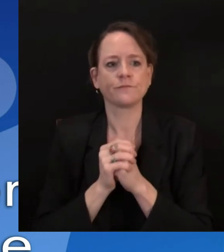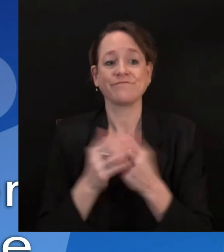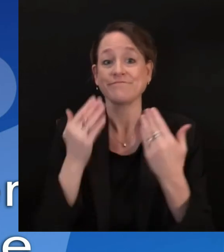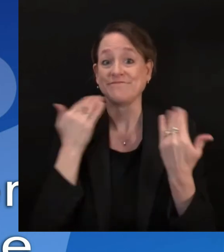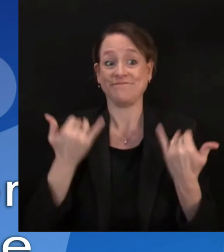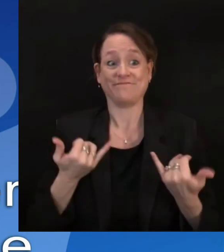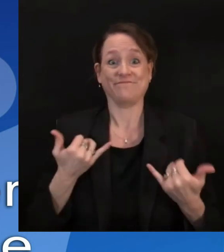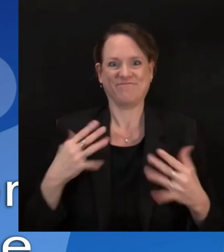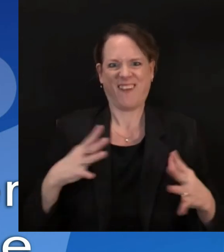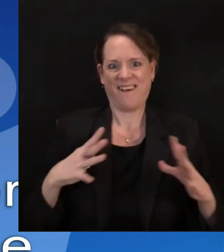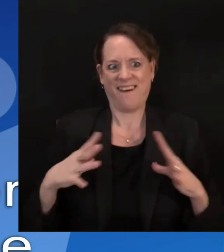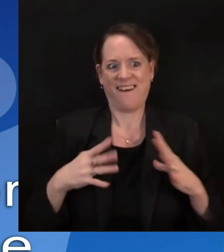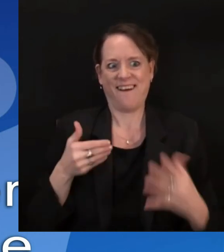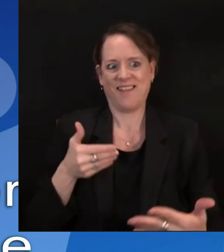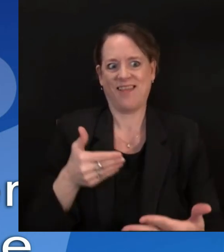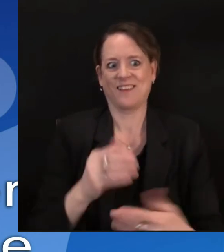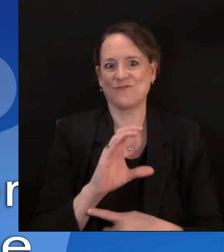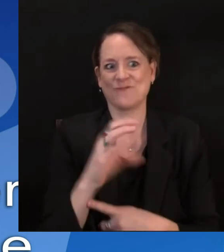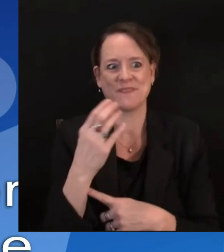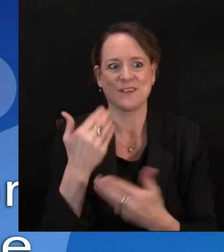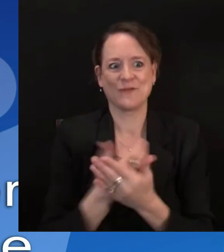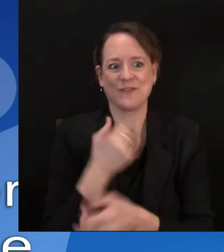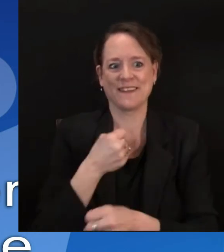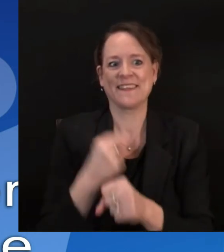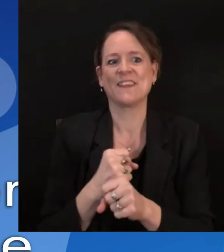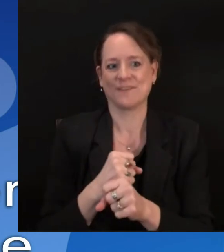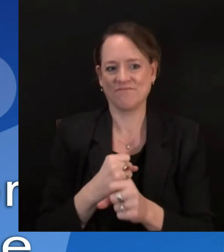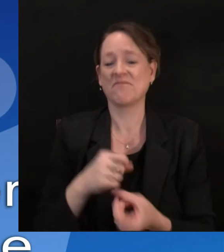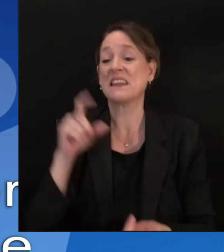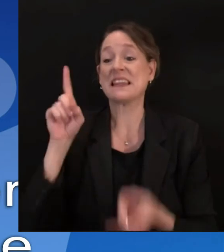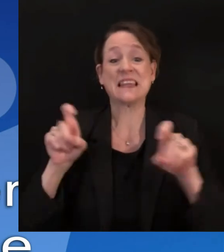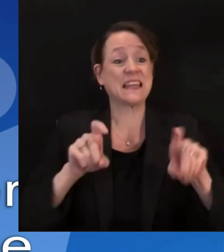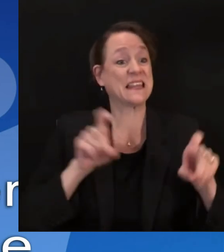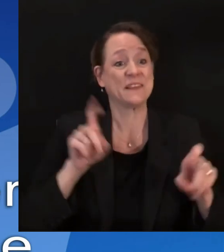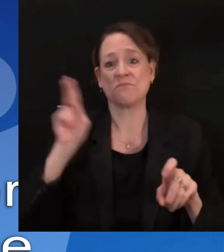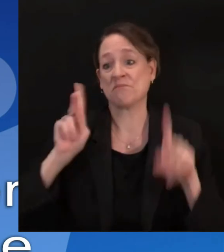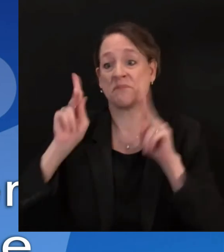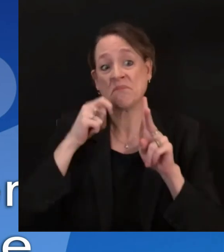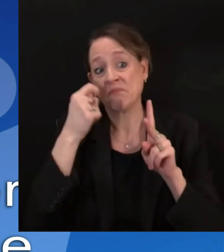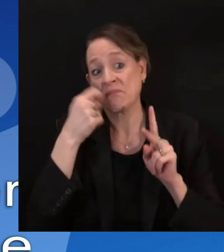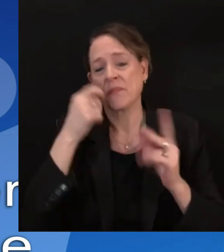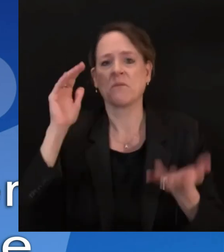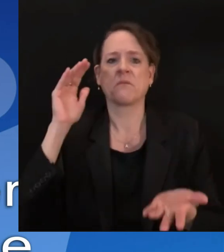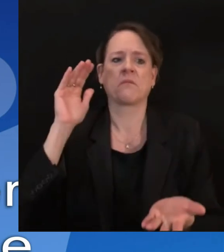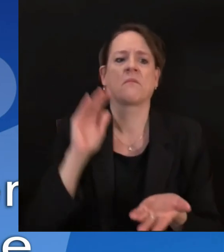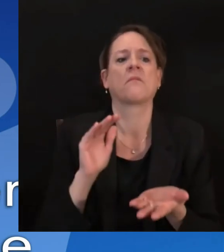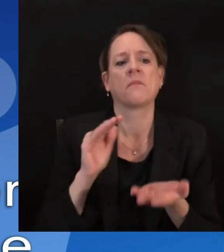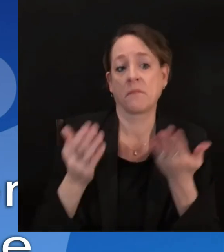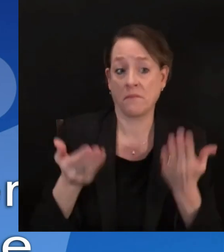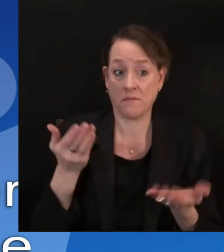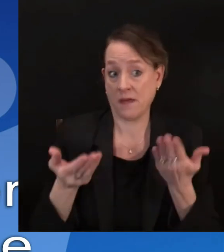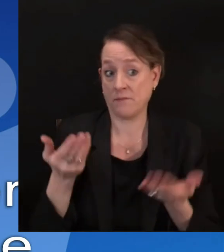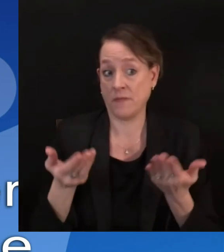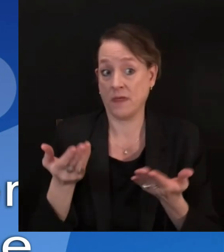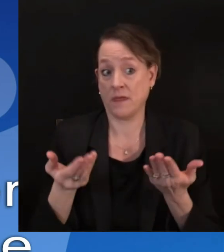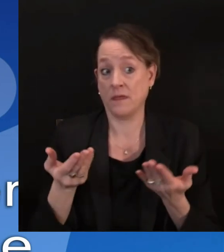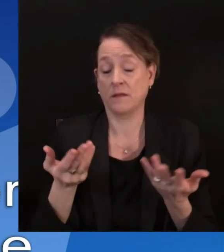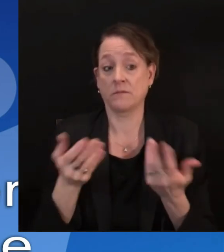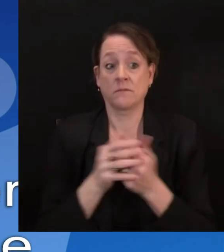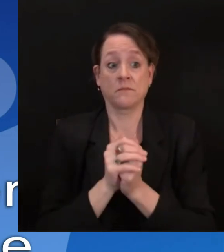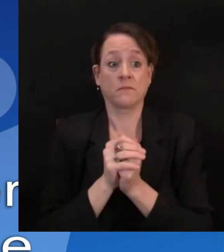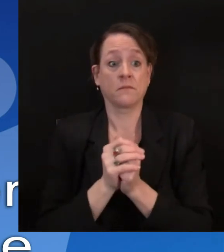this home testing, it could have an impact on the percentages, either positive or negative, that many school districts follow to indicate